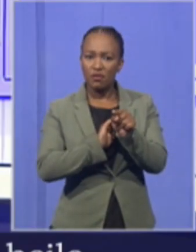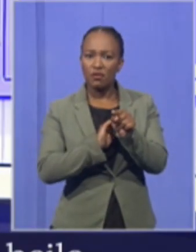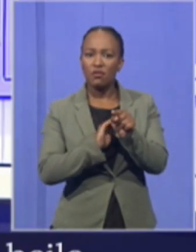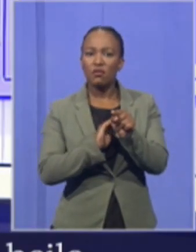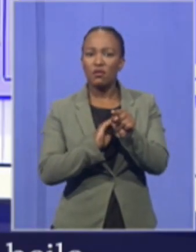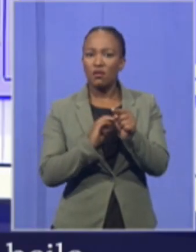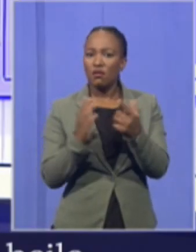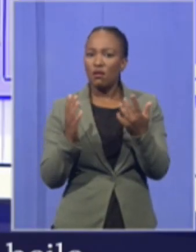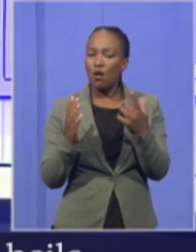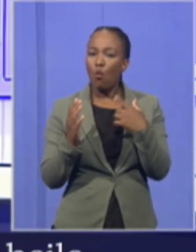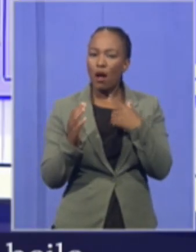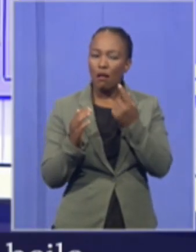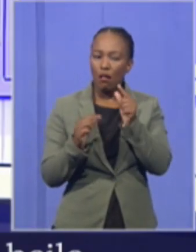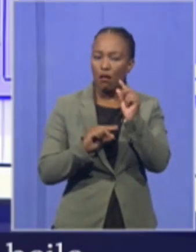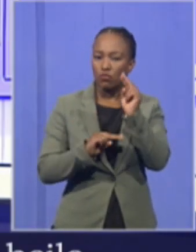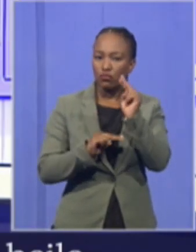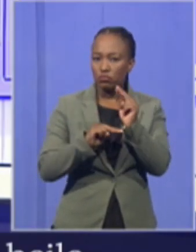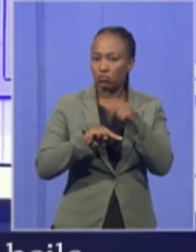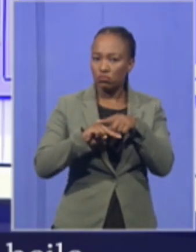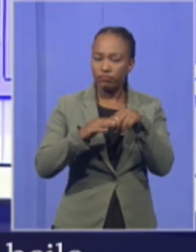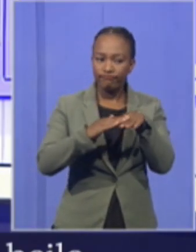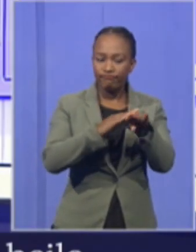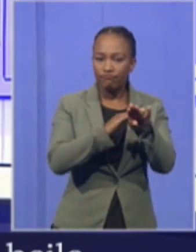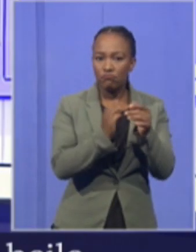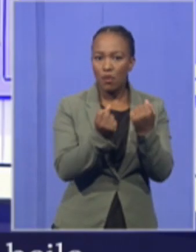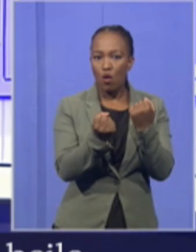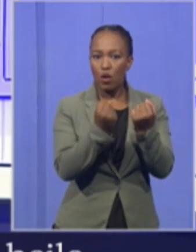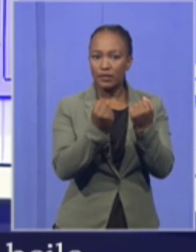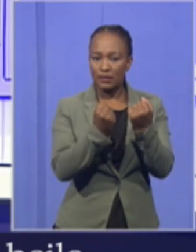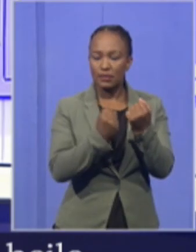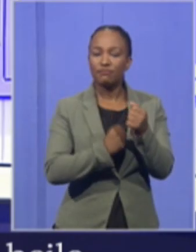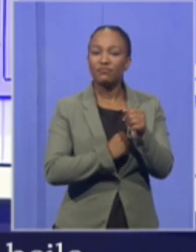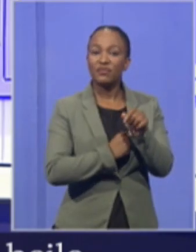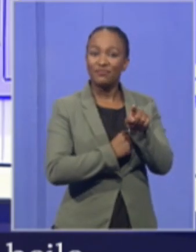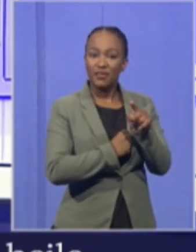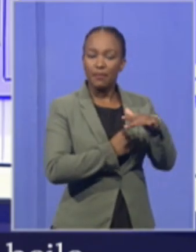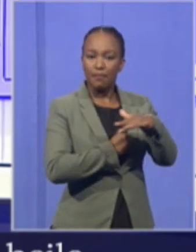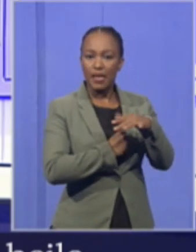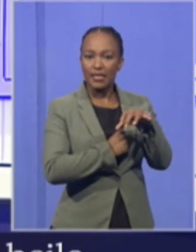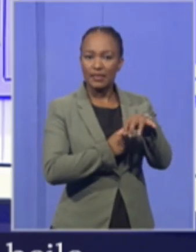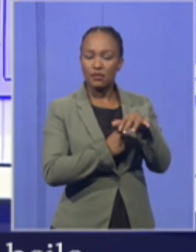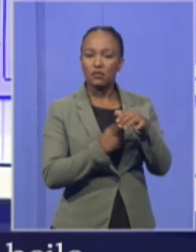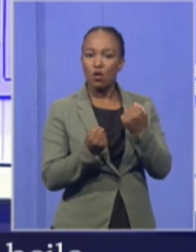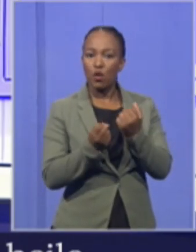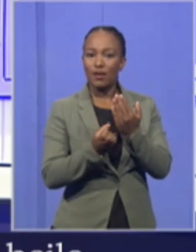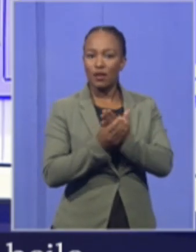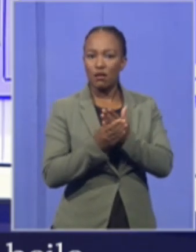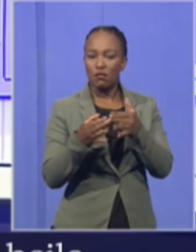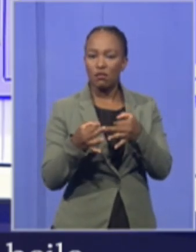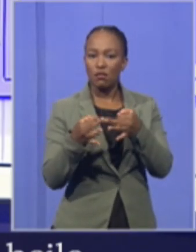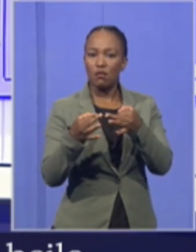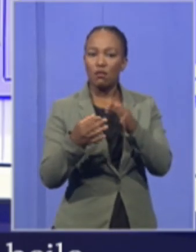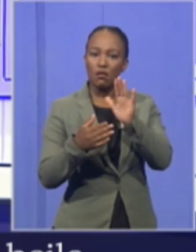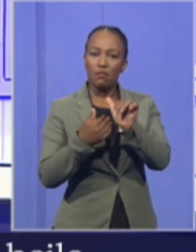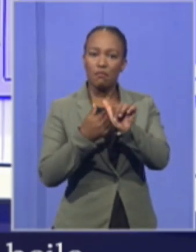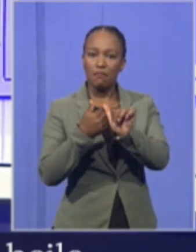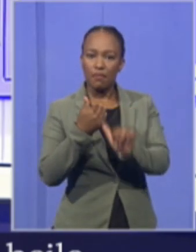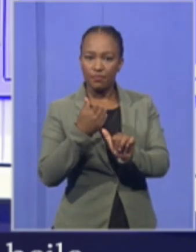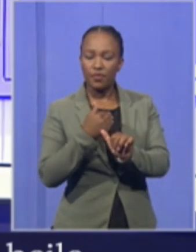tlhagelela ka boripana kwa kgotlatshekelo ya magistrata wa kwa Virginia. Kgetsi e buseditswe morago go fitlhelela kgwedi e tlang e